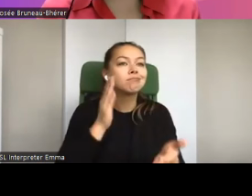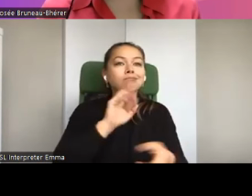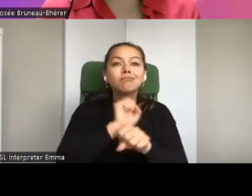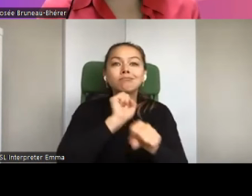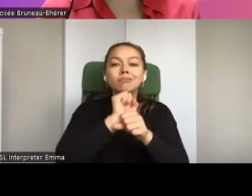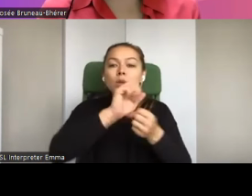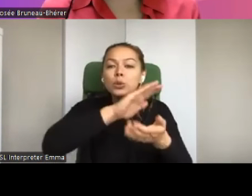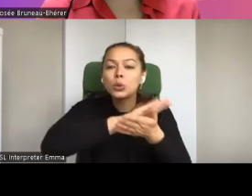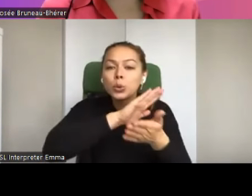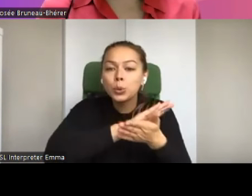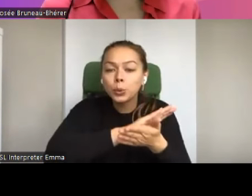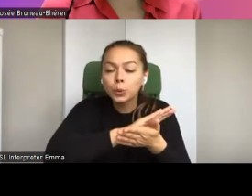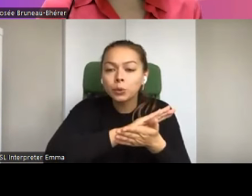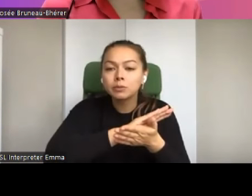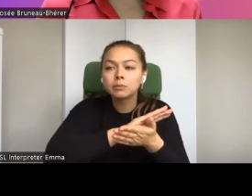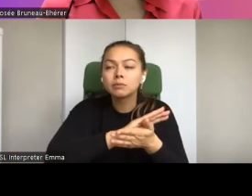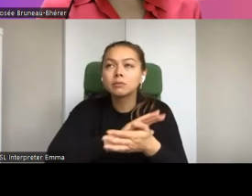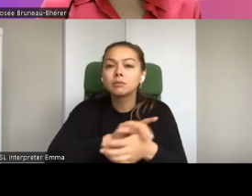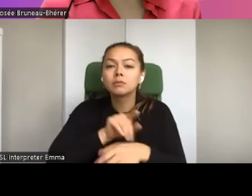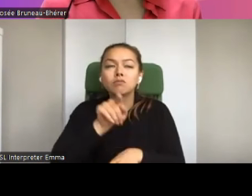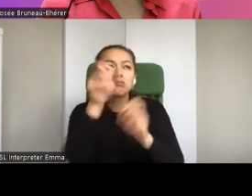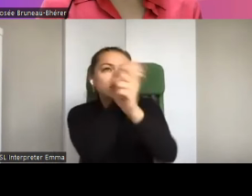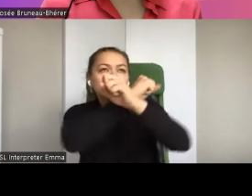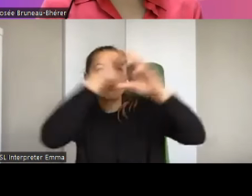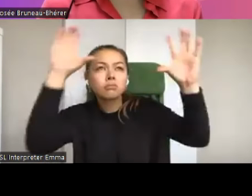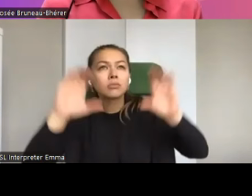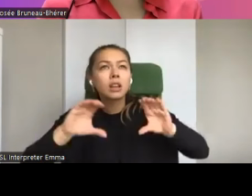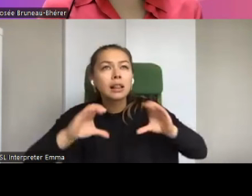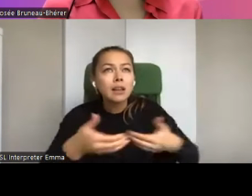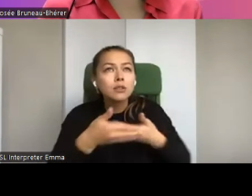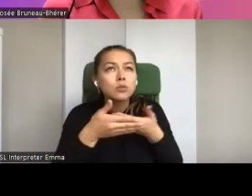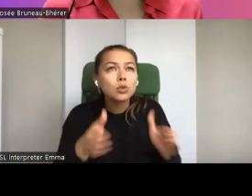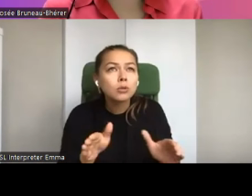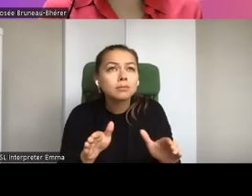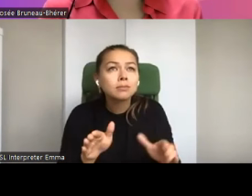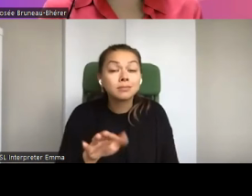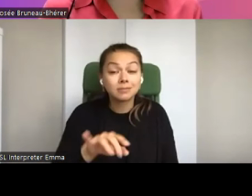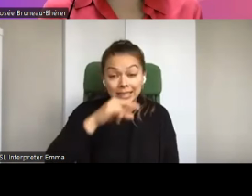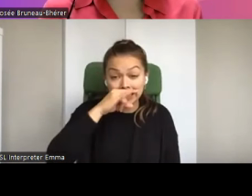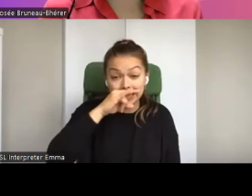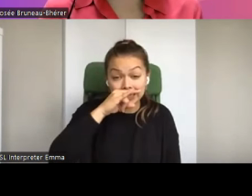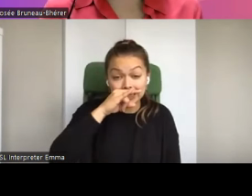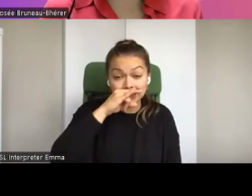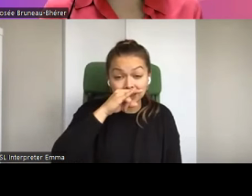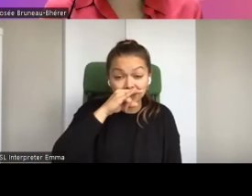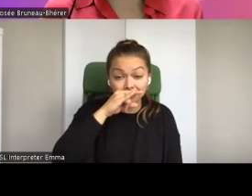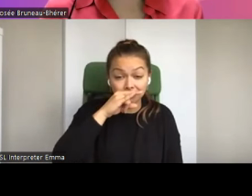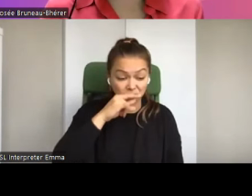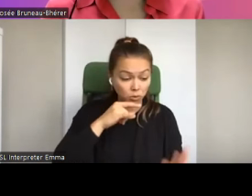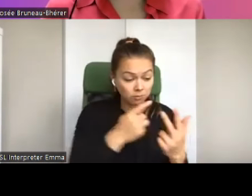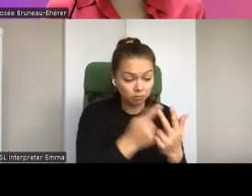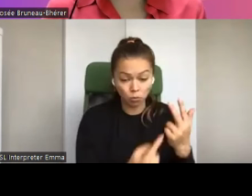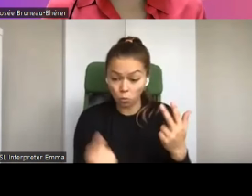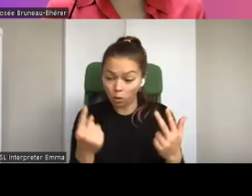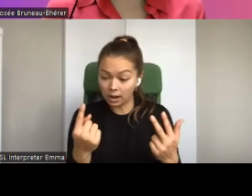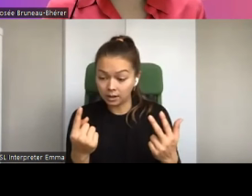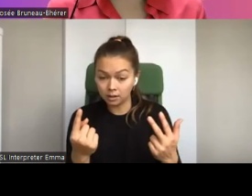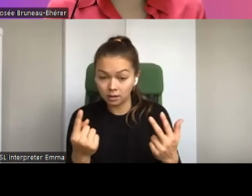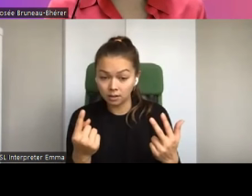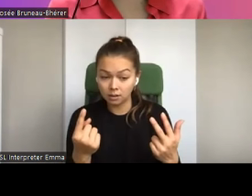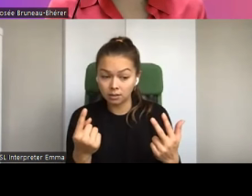you think of a classroom, 1 child out of 3, that's a lot of children when you think about it. And